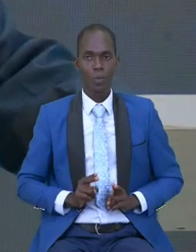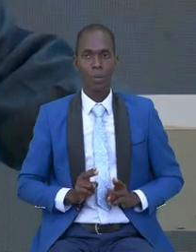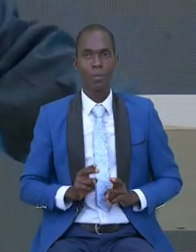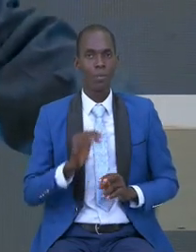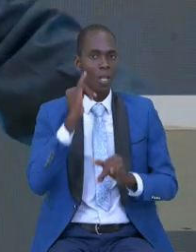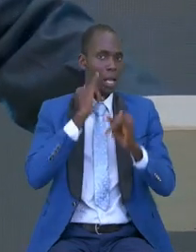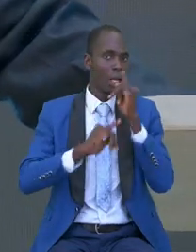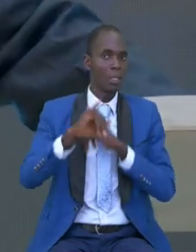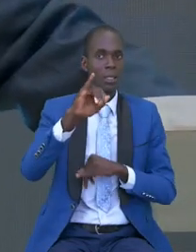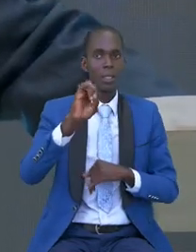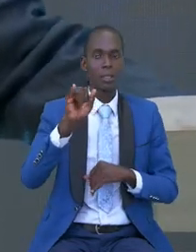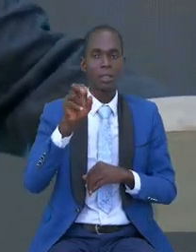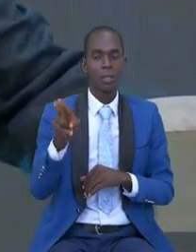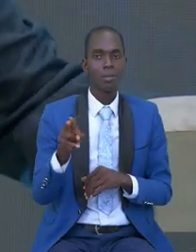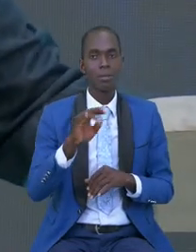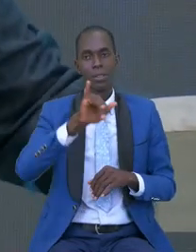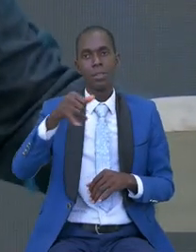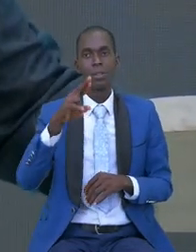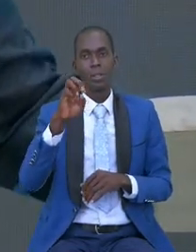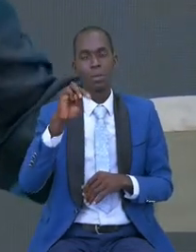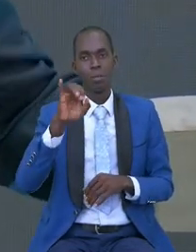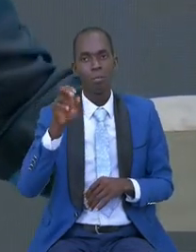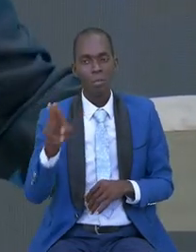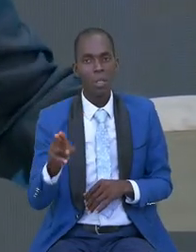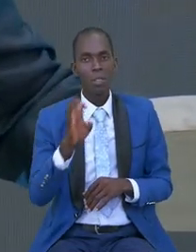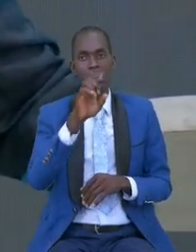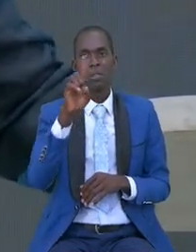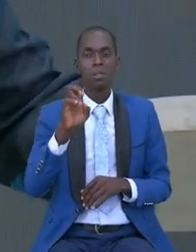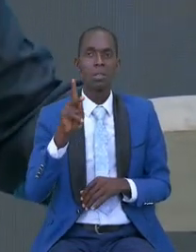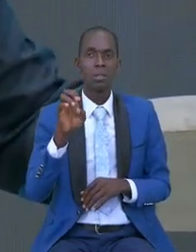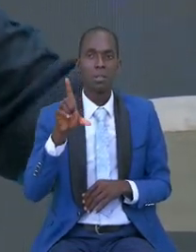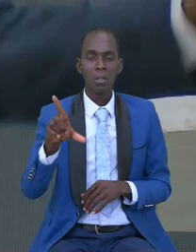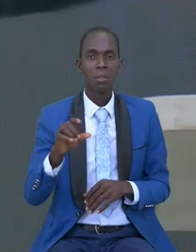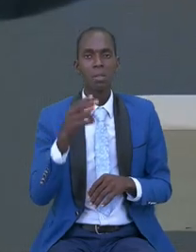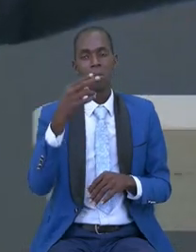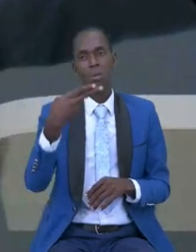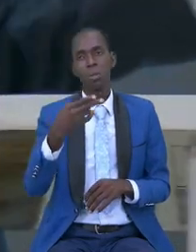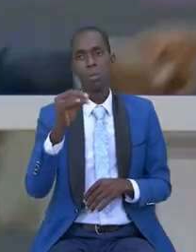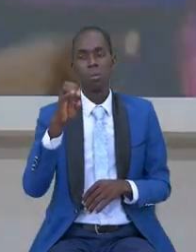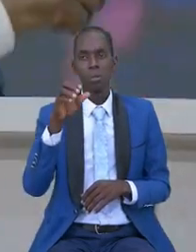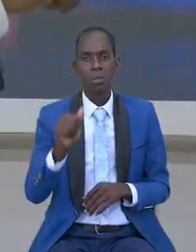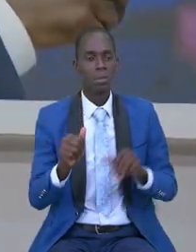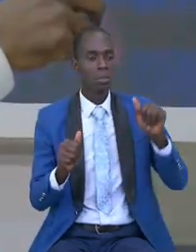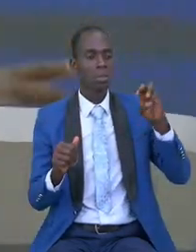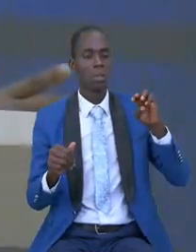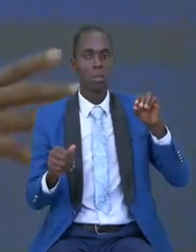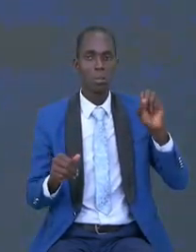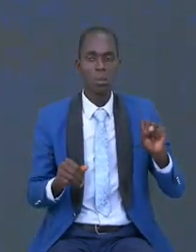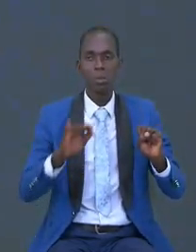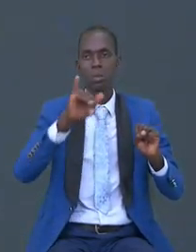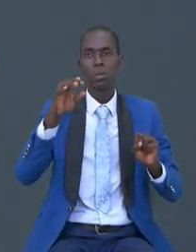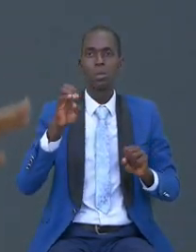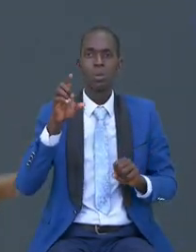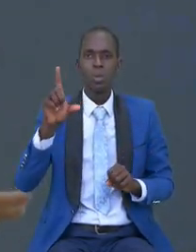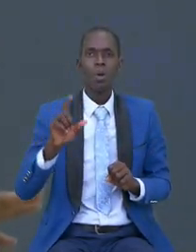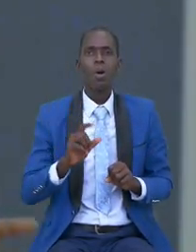Isaiah, Jeremiah, Ezekiel, Hosea, Amos, Joel, and all